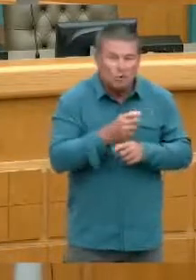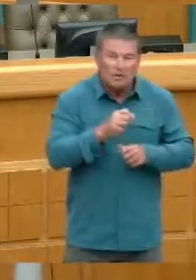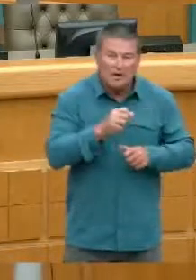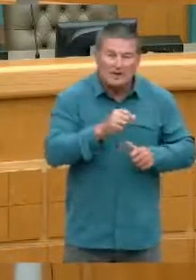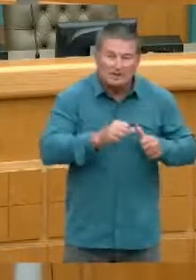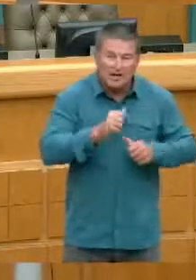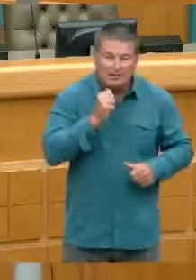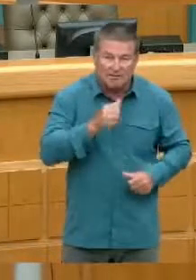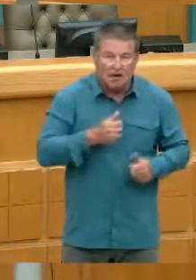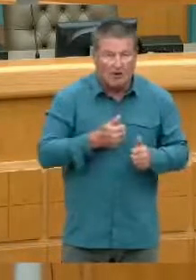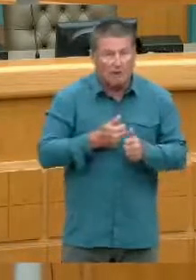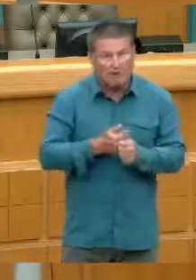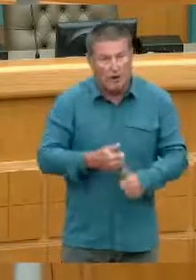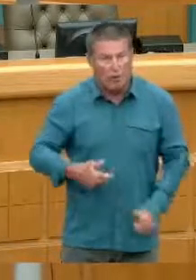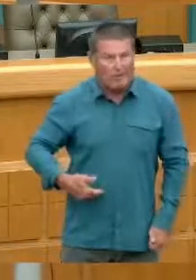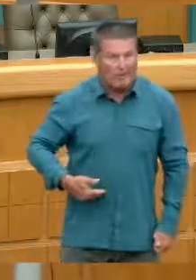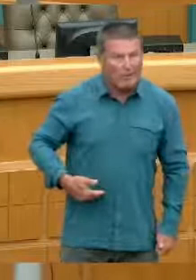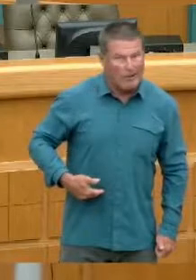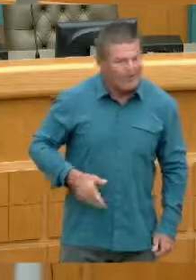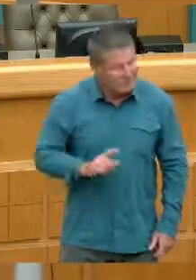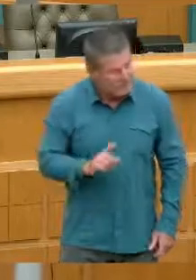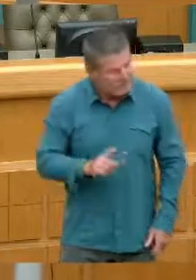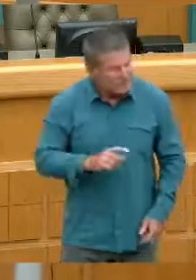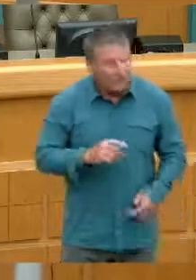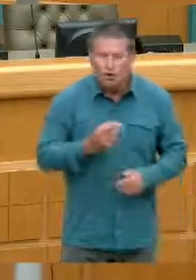indicate what the safest move would be.